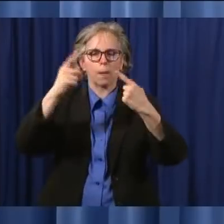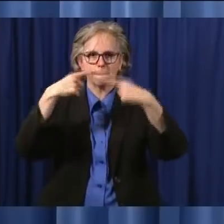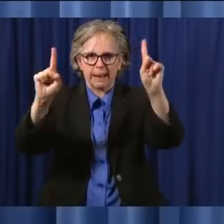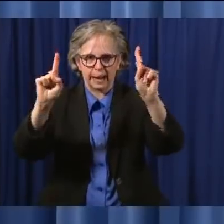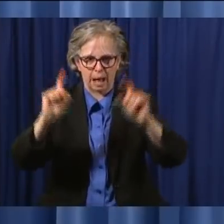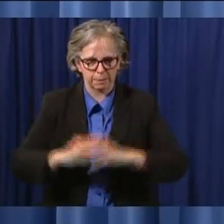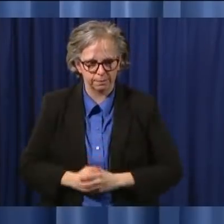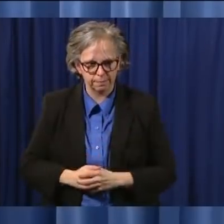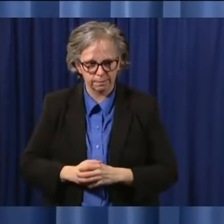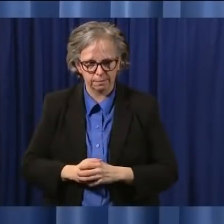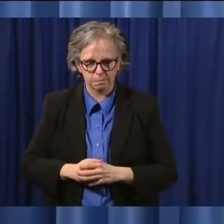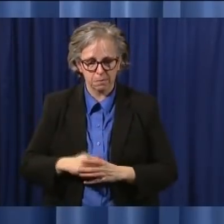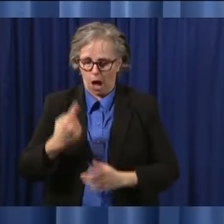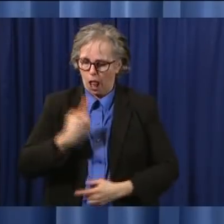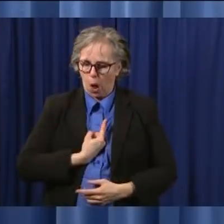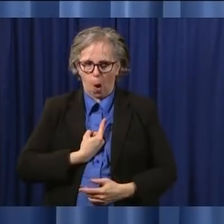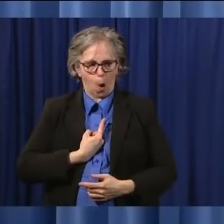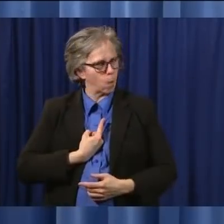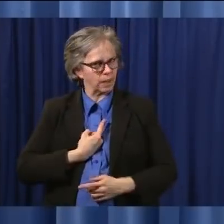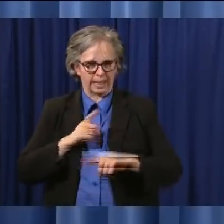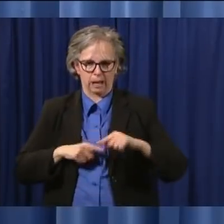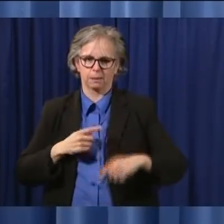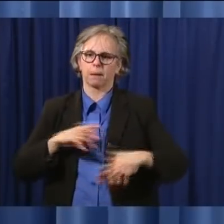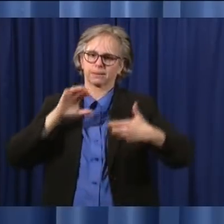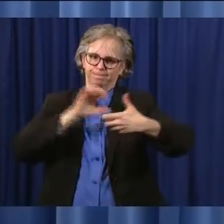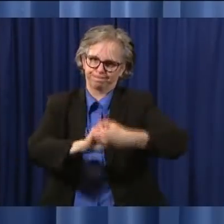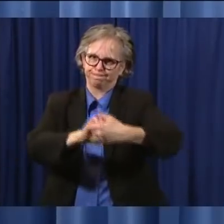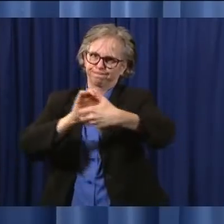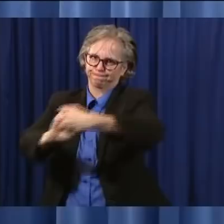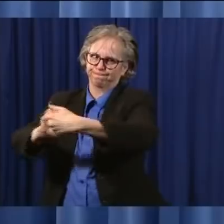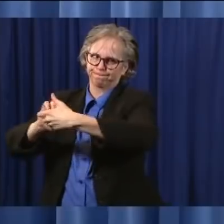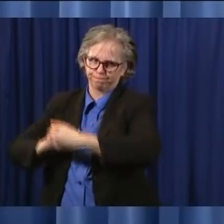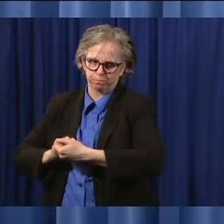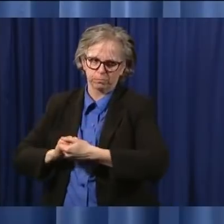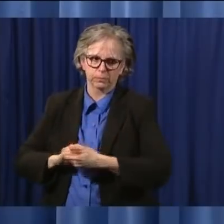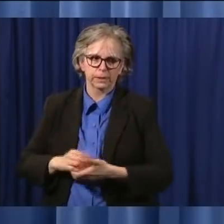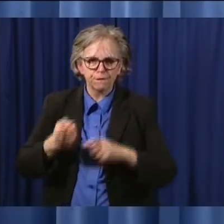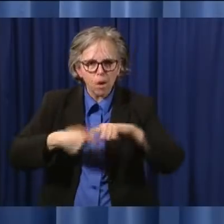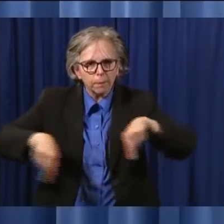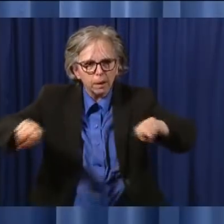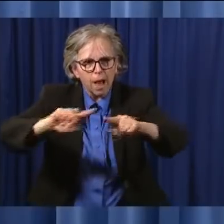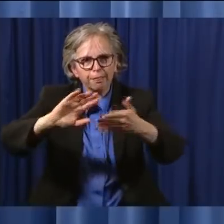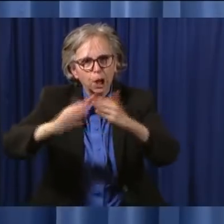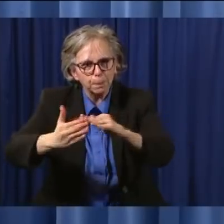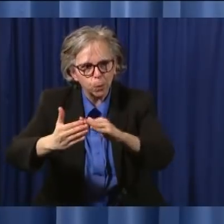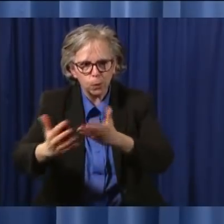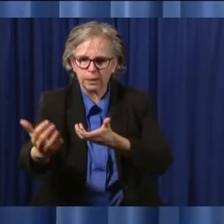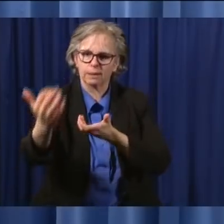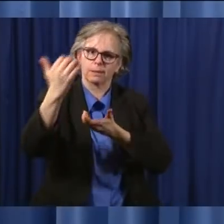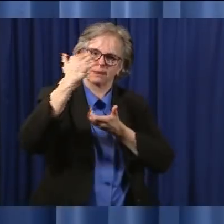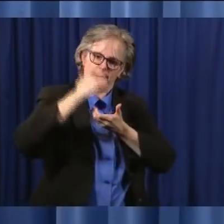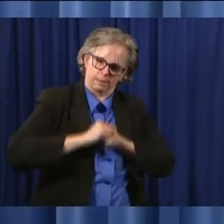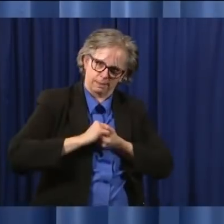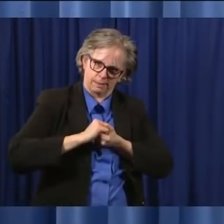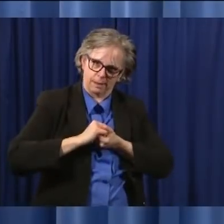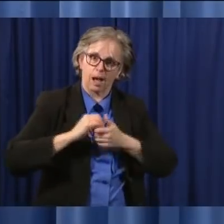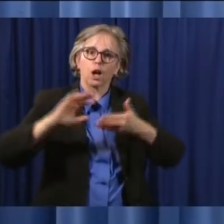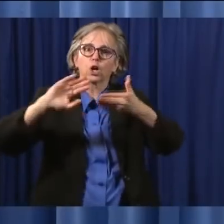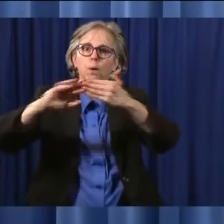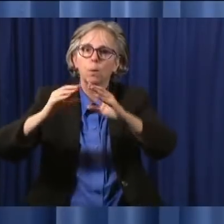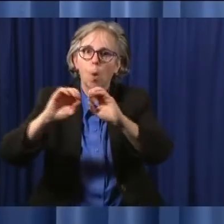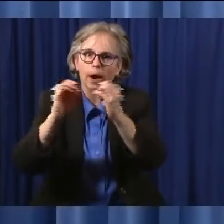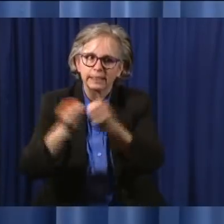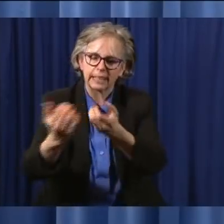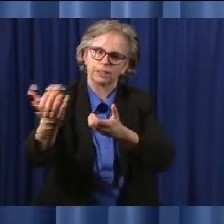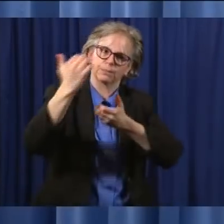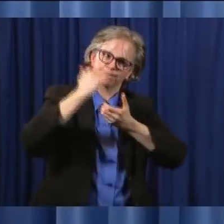government. We know that this has to come from community-based organizations. We have an obligation, and I would